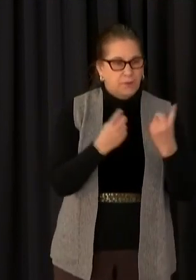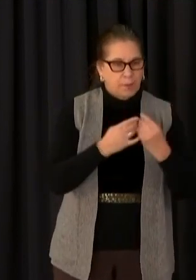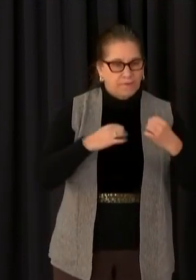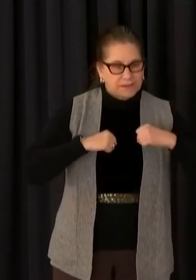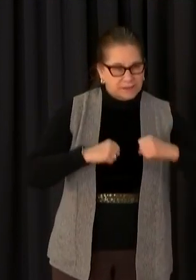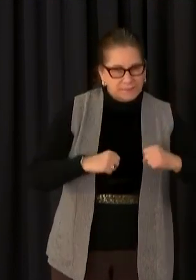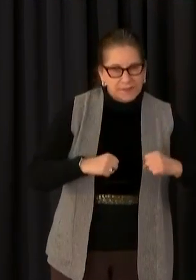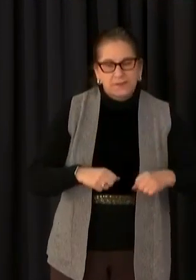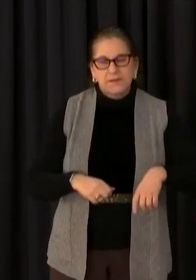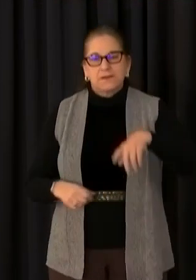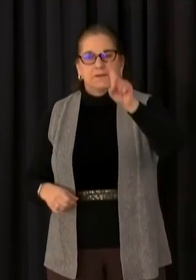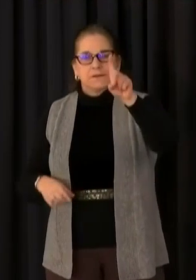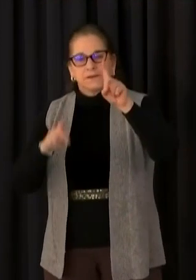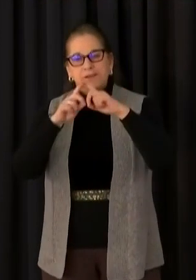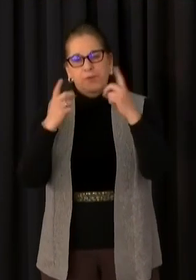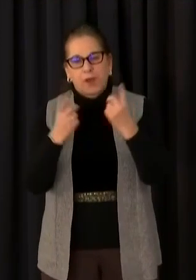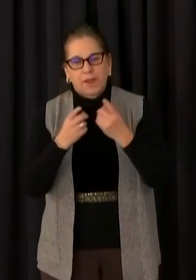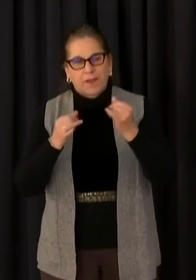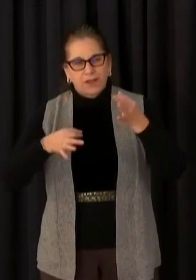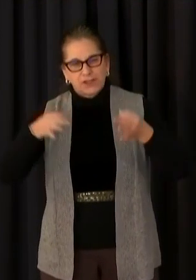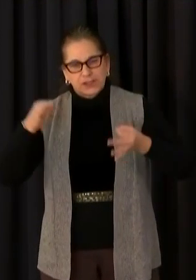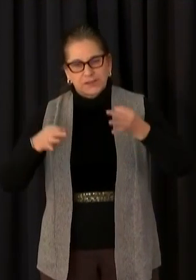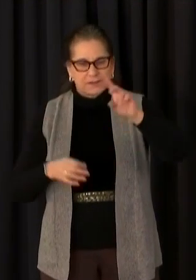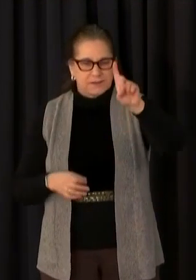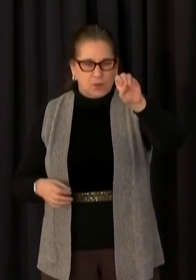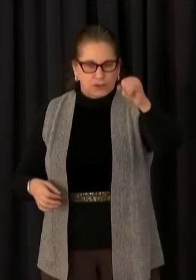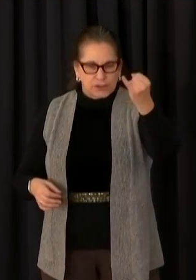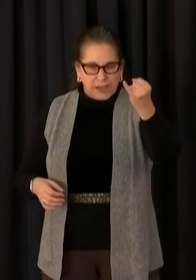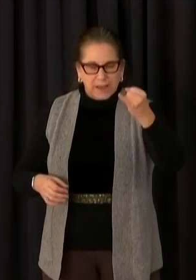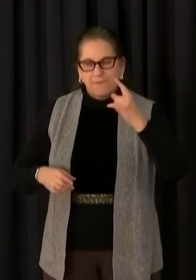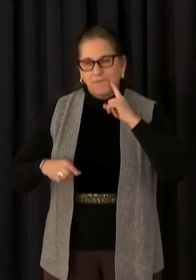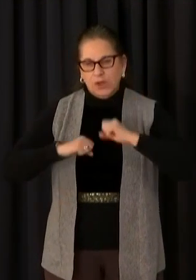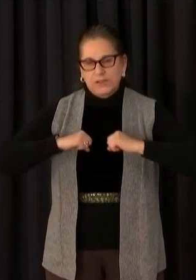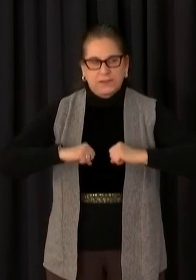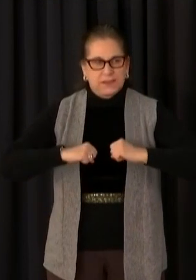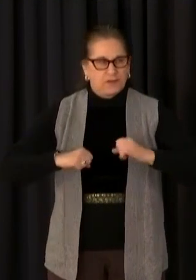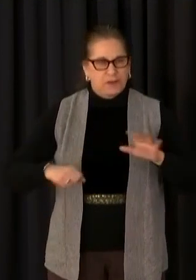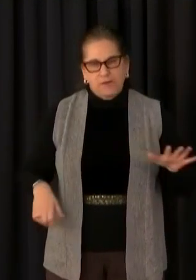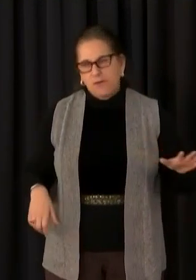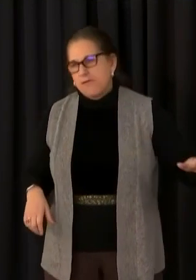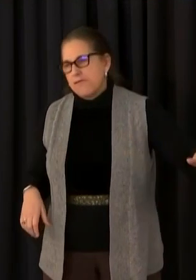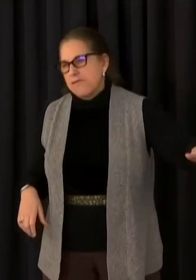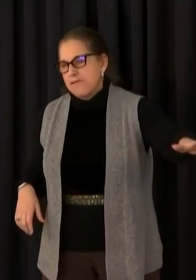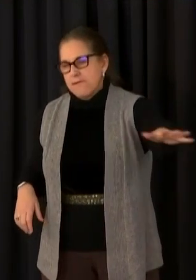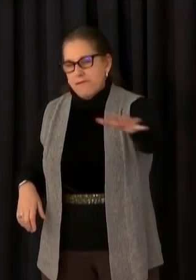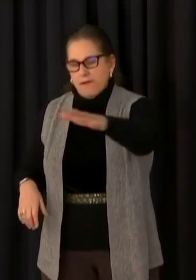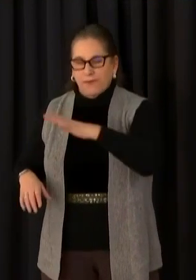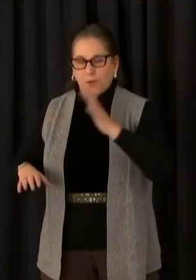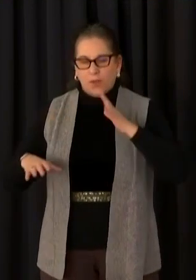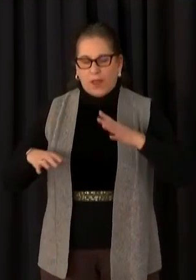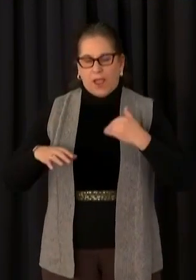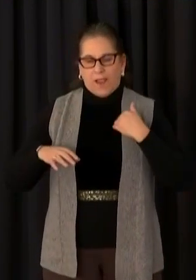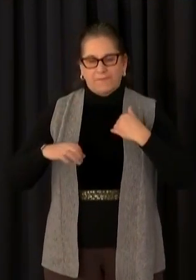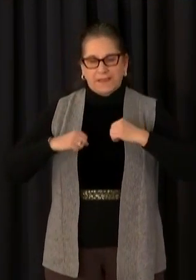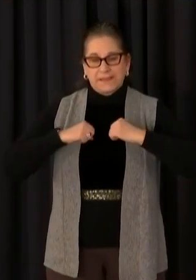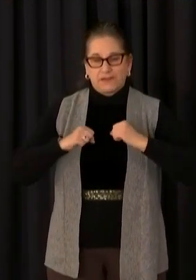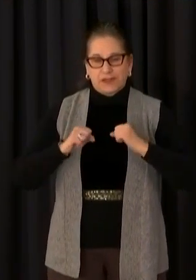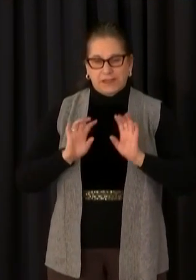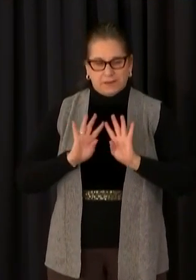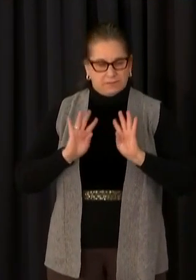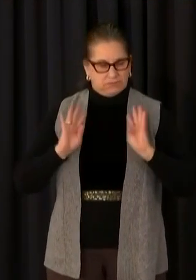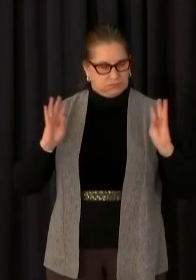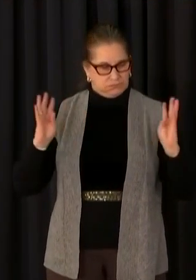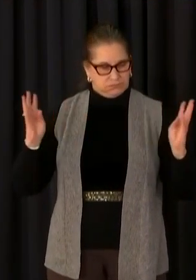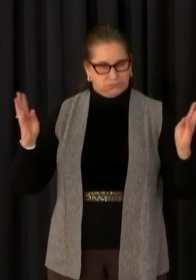Supreme Court to establish a security and federal force deployment plan for all federal property. You